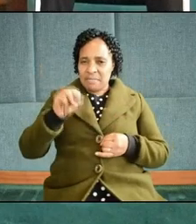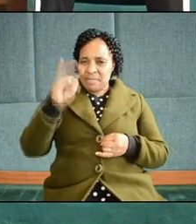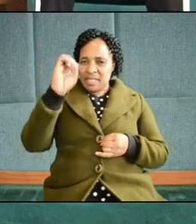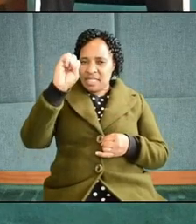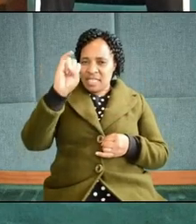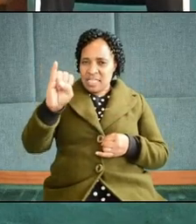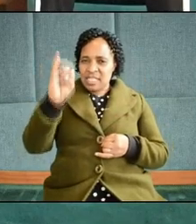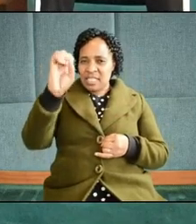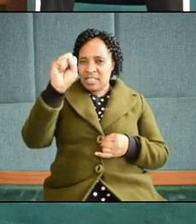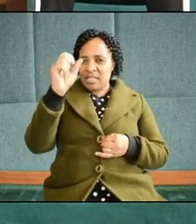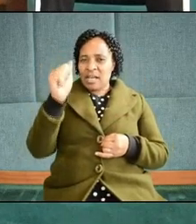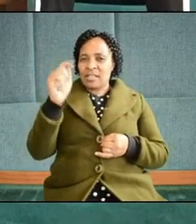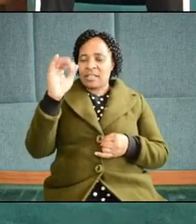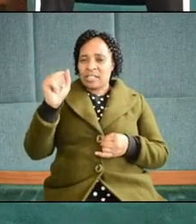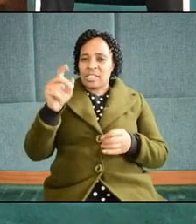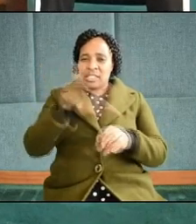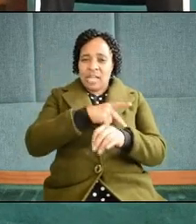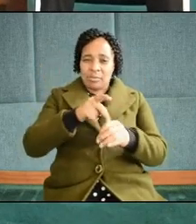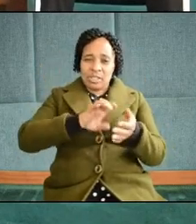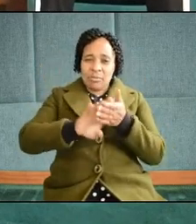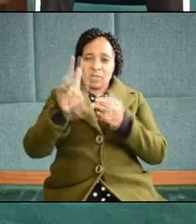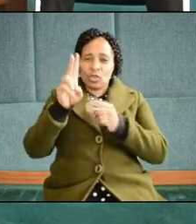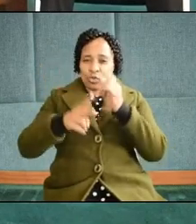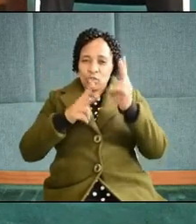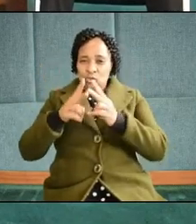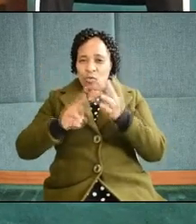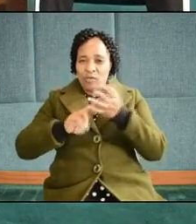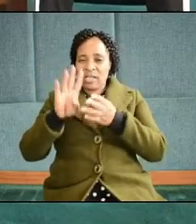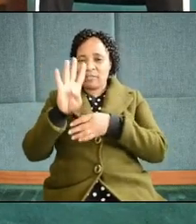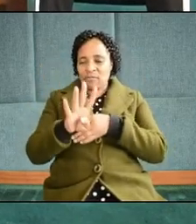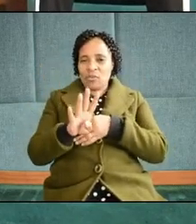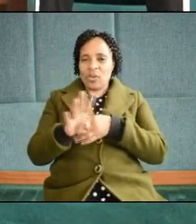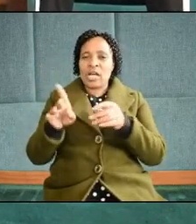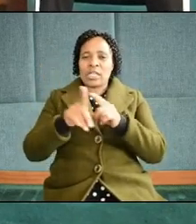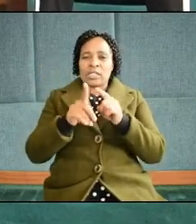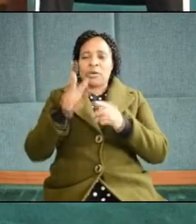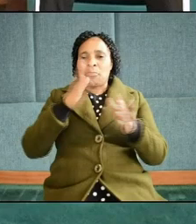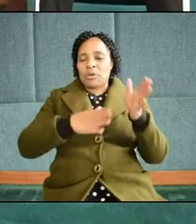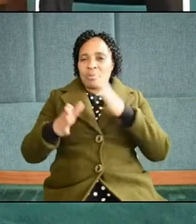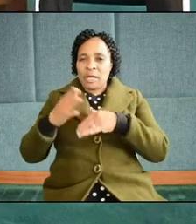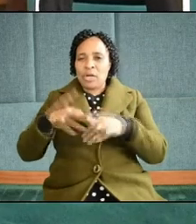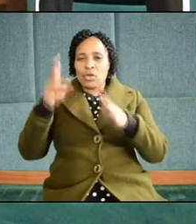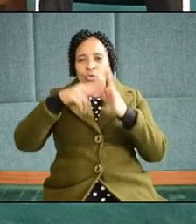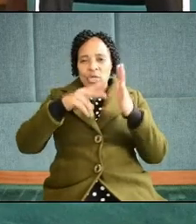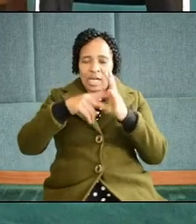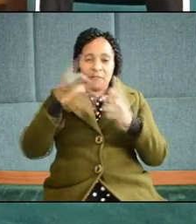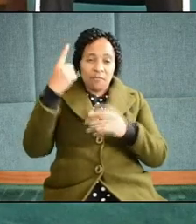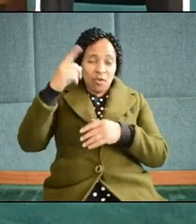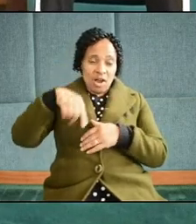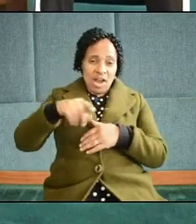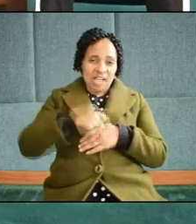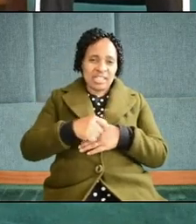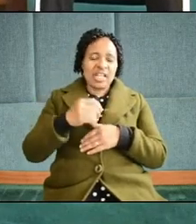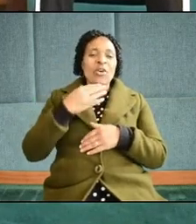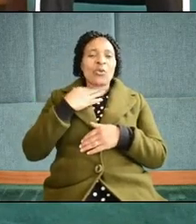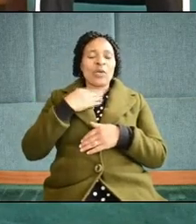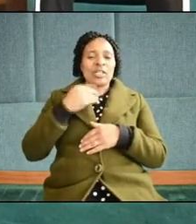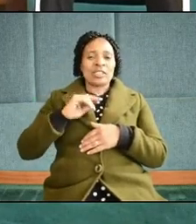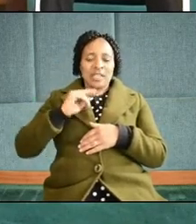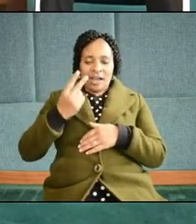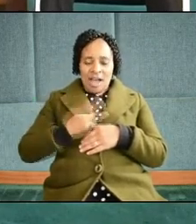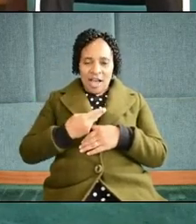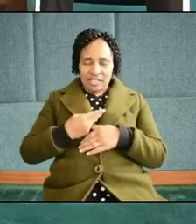to read for us Psalms chapter 22, verse 4. And even as he's preparing to read that for us, I'd just like us